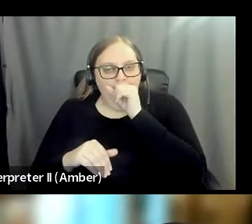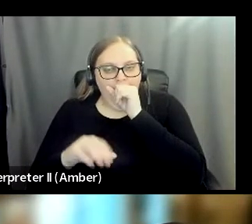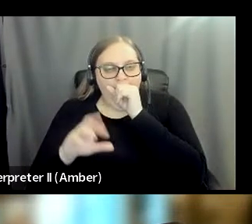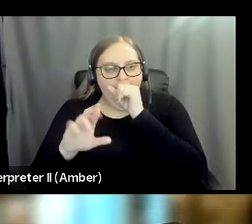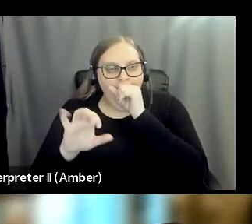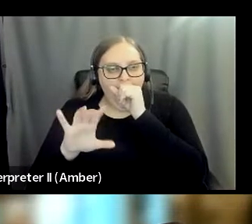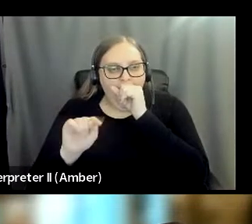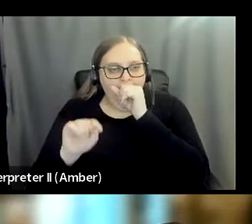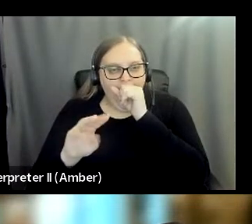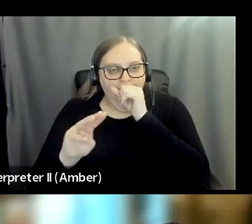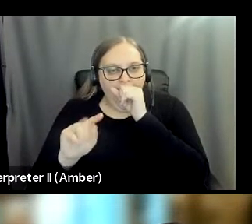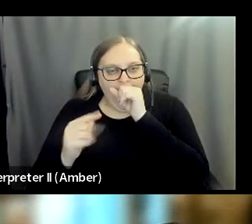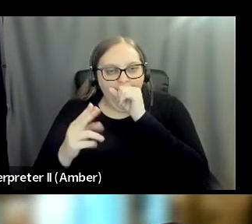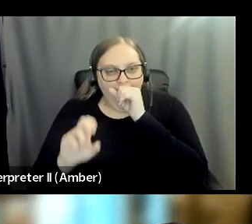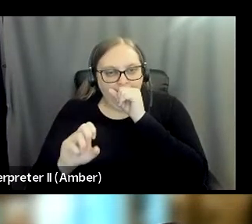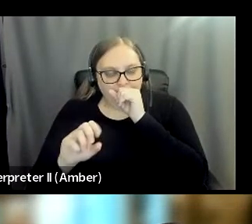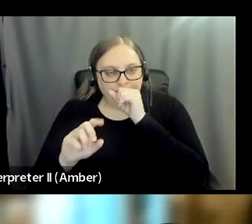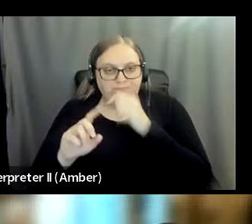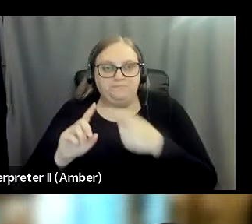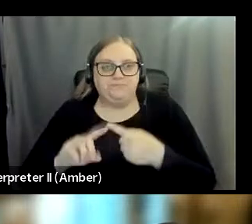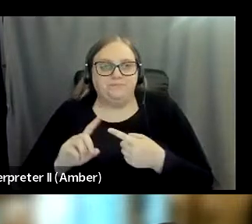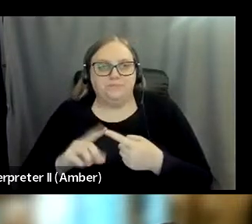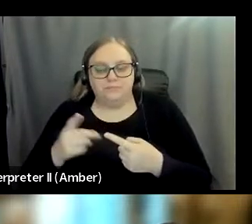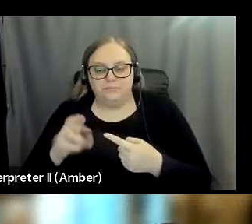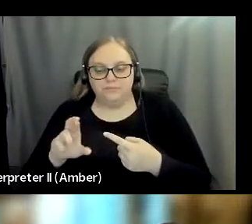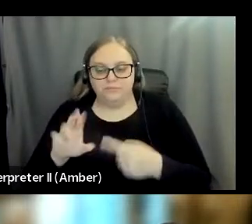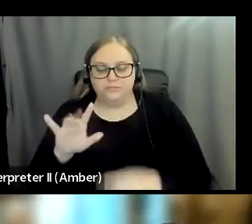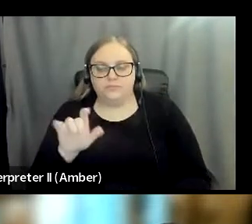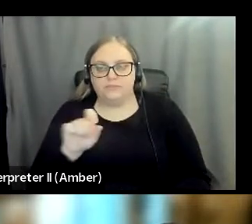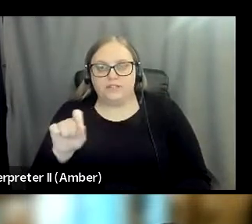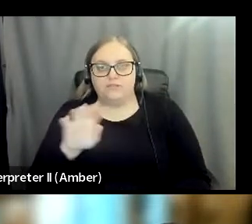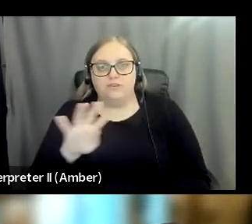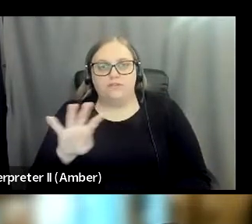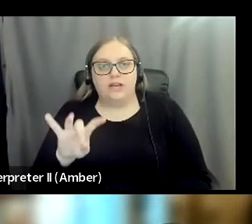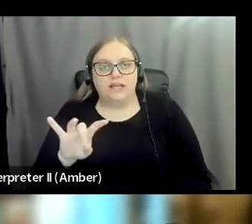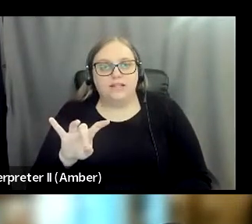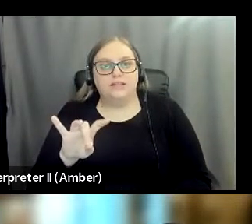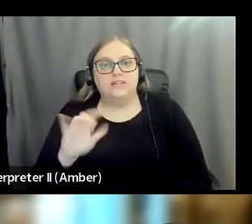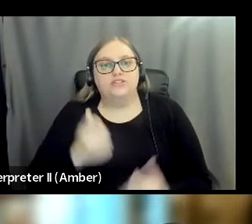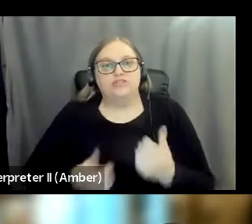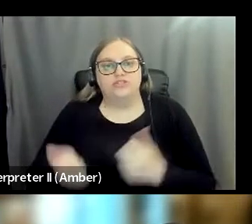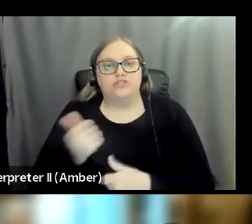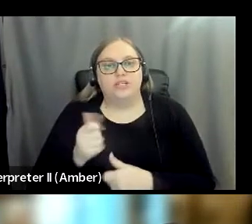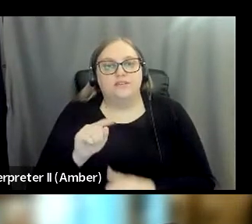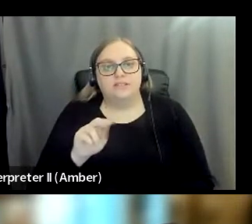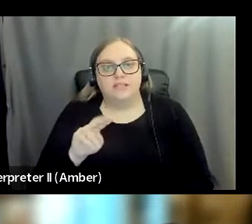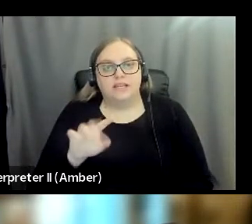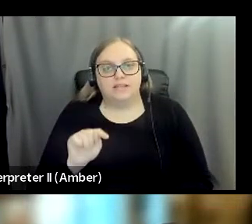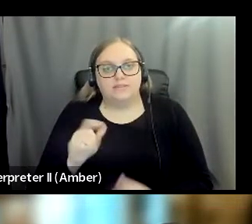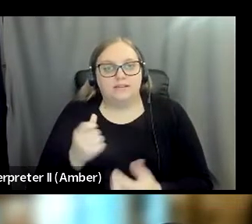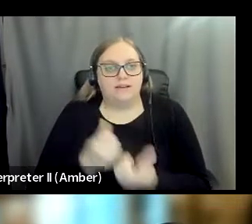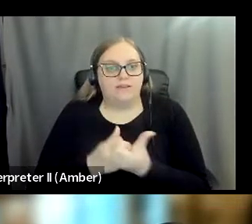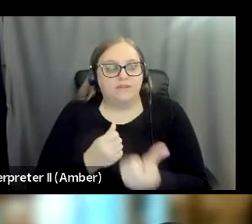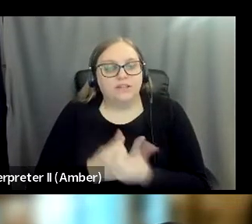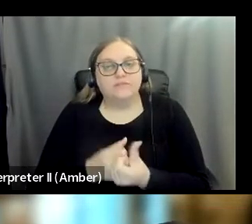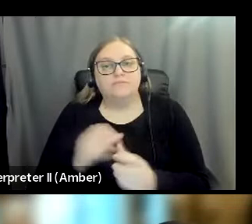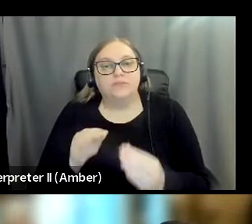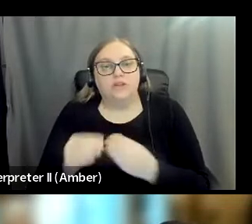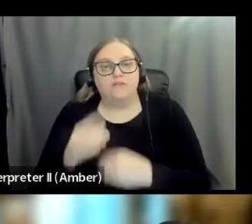White. The first is PR 25-448, Chief Tenant Advocate of the Office of the Tenant